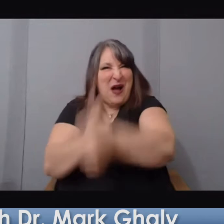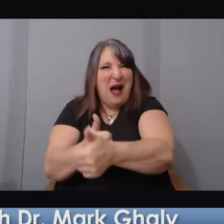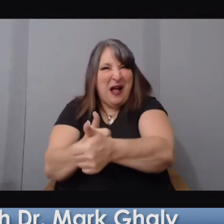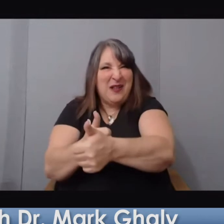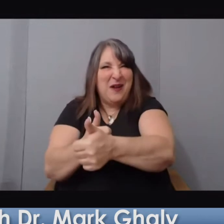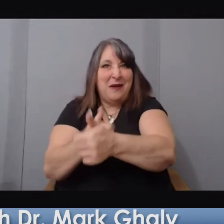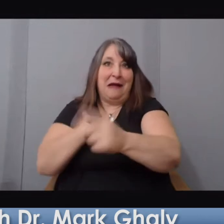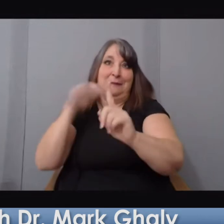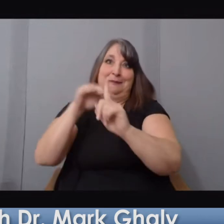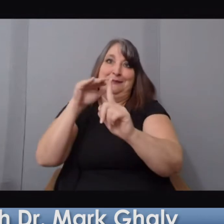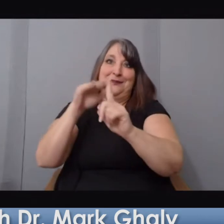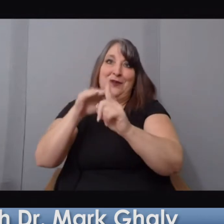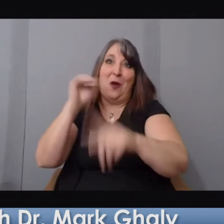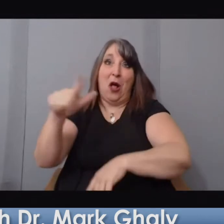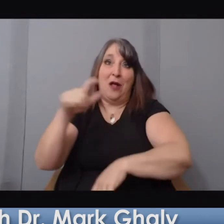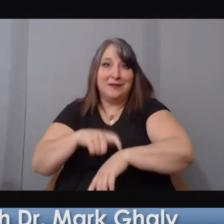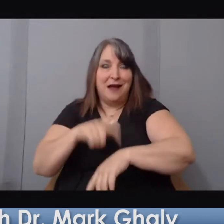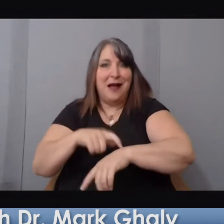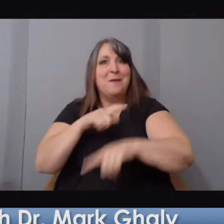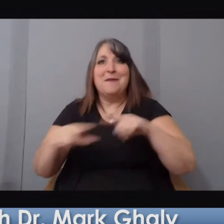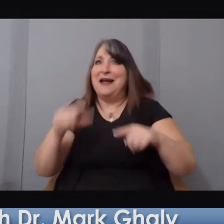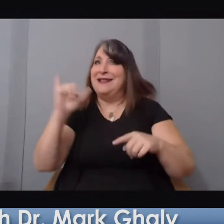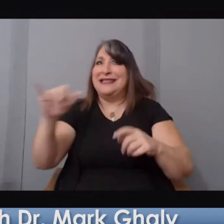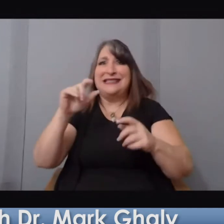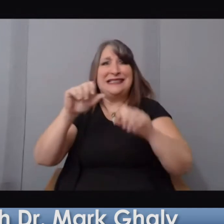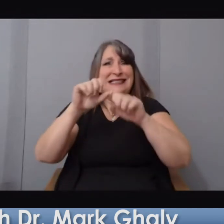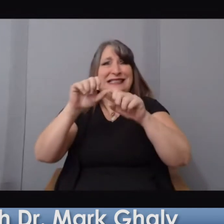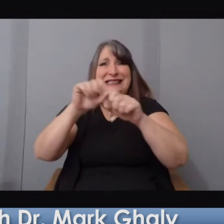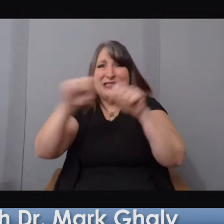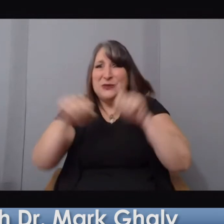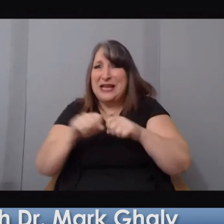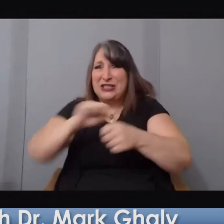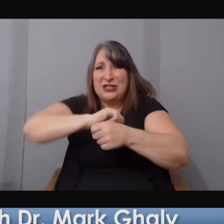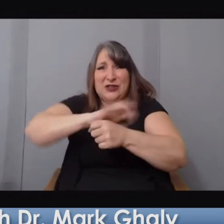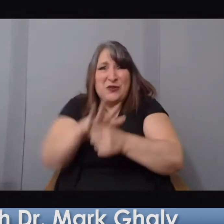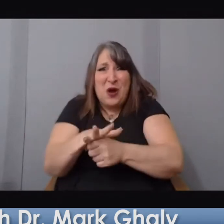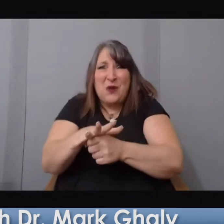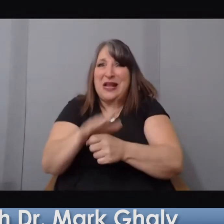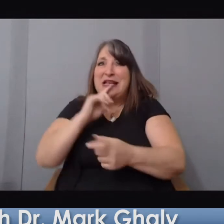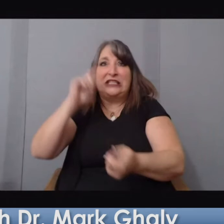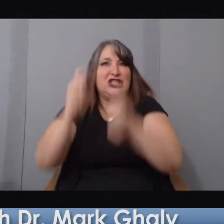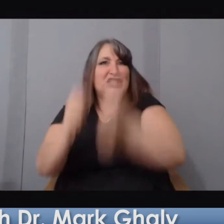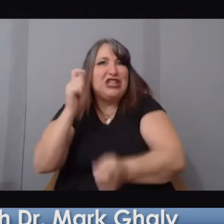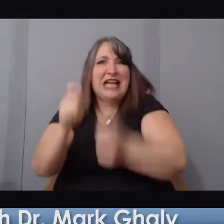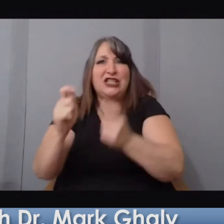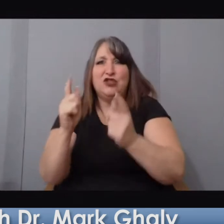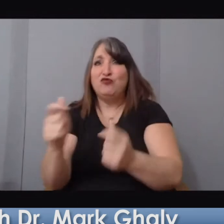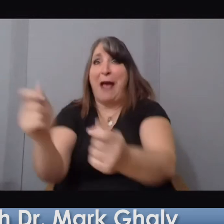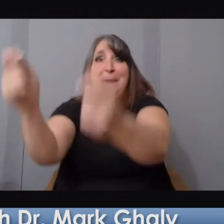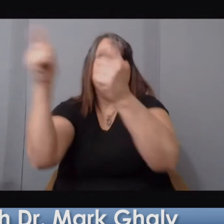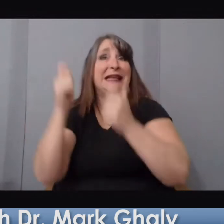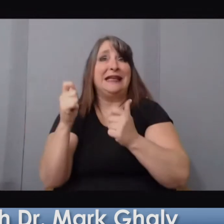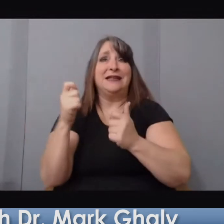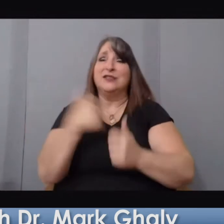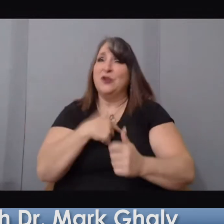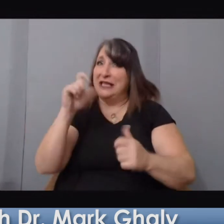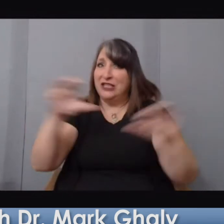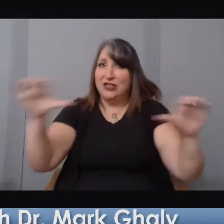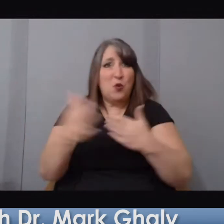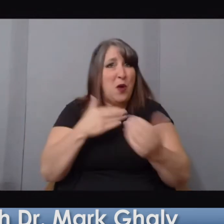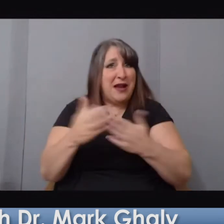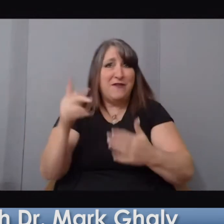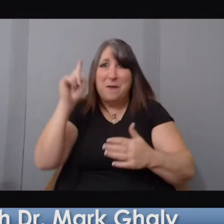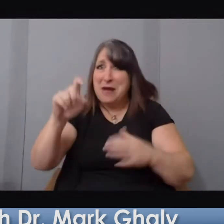is a rapidly evolving situation, and we will do whatever it takes to make sure that we